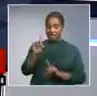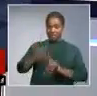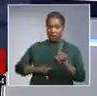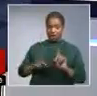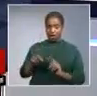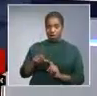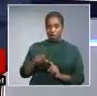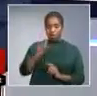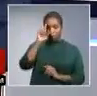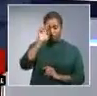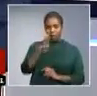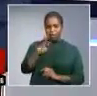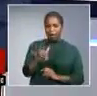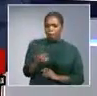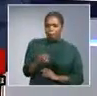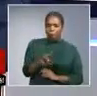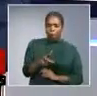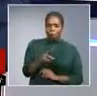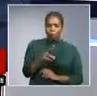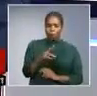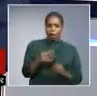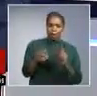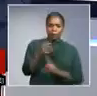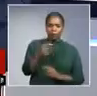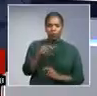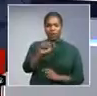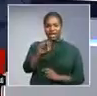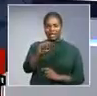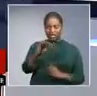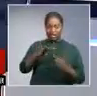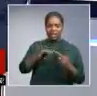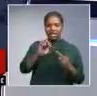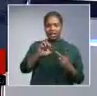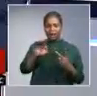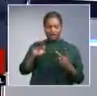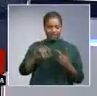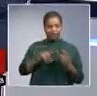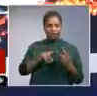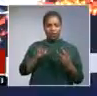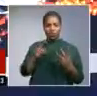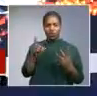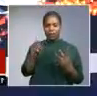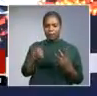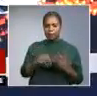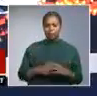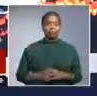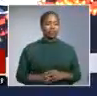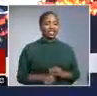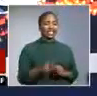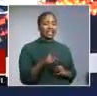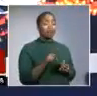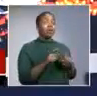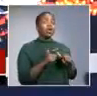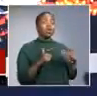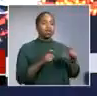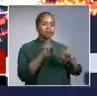Nelson Mandela Bay, or is it a triumph for the ANC, the EFF and UDM? This is arguably the DA's biggest failure when it